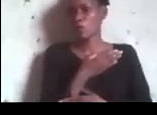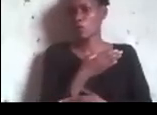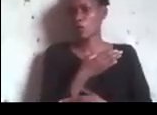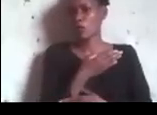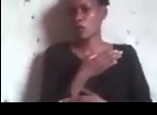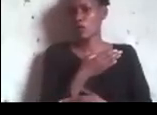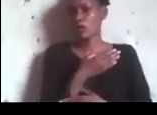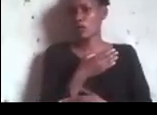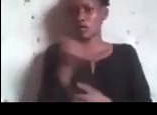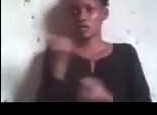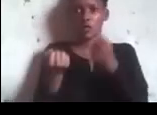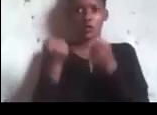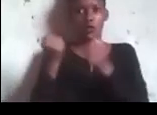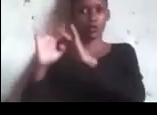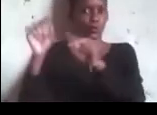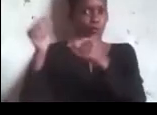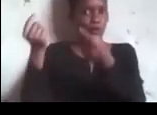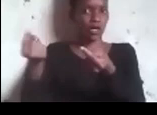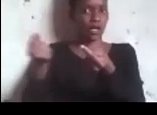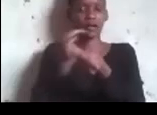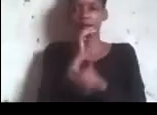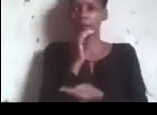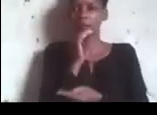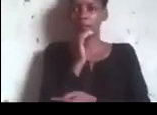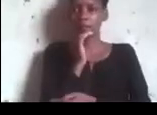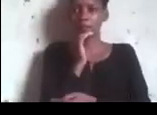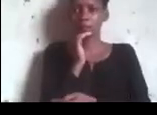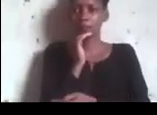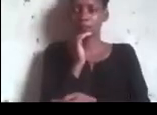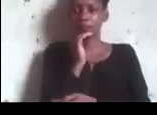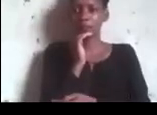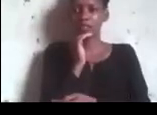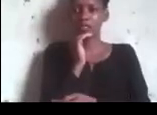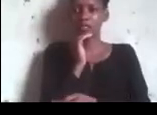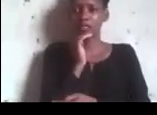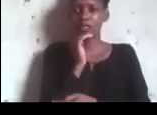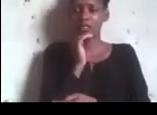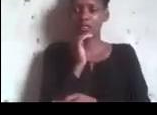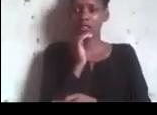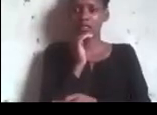court. So it means you only have to